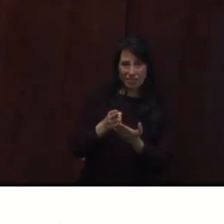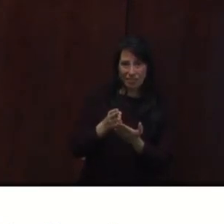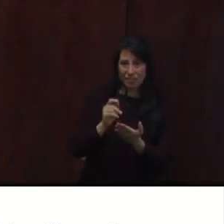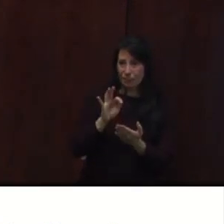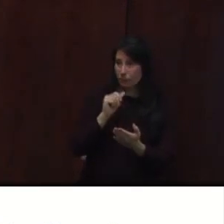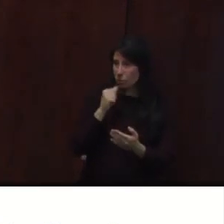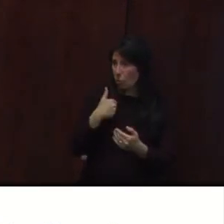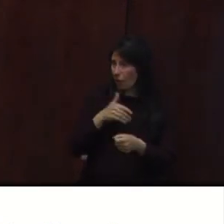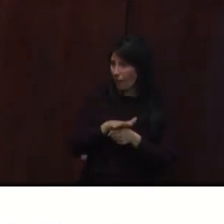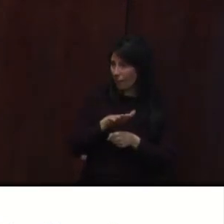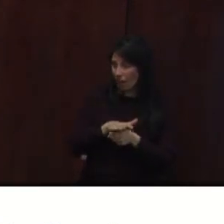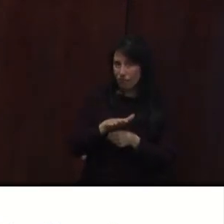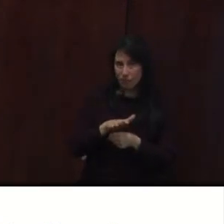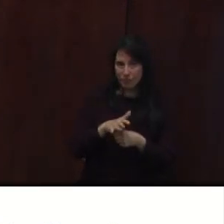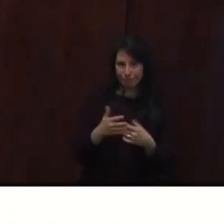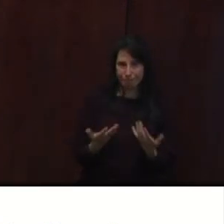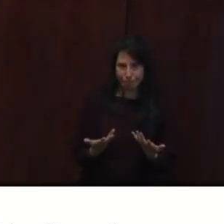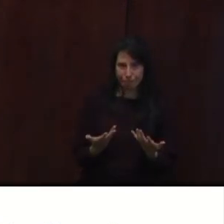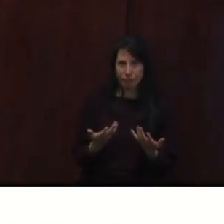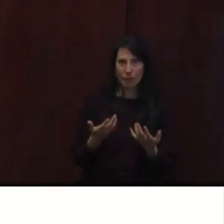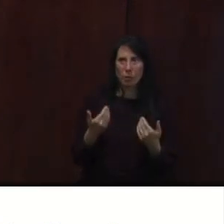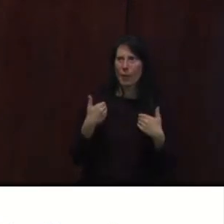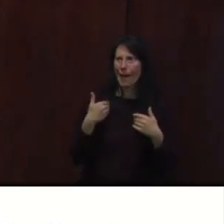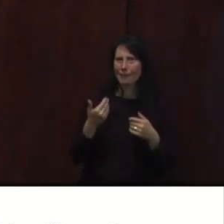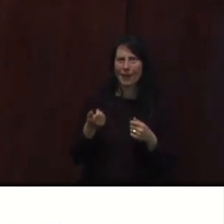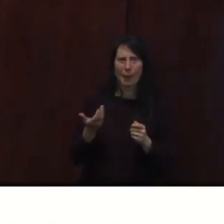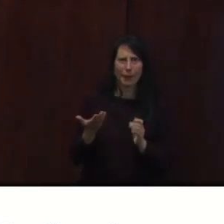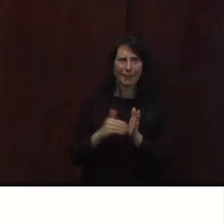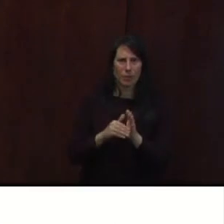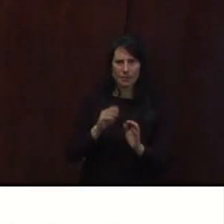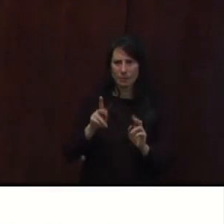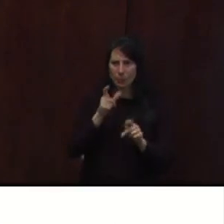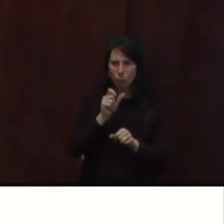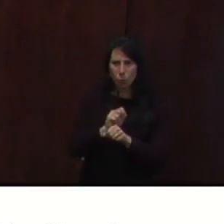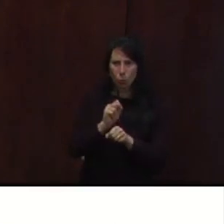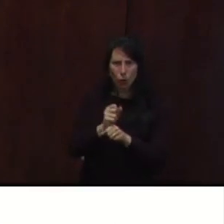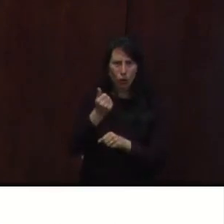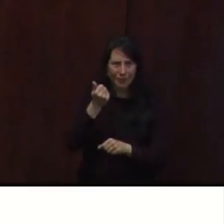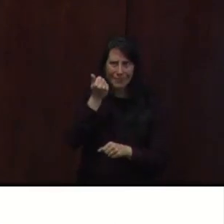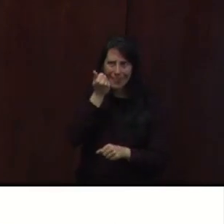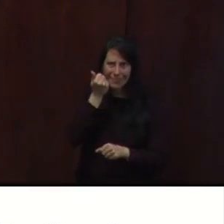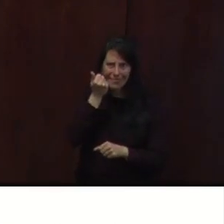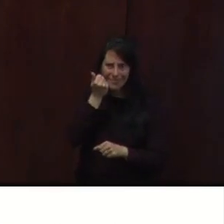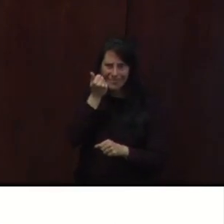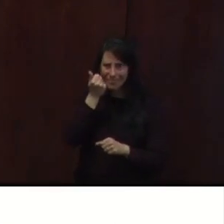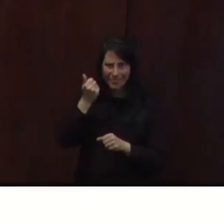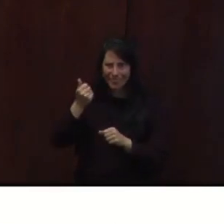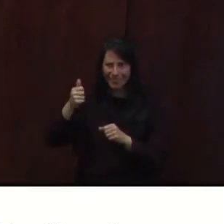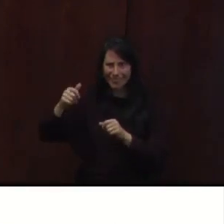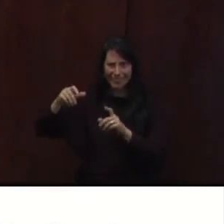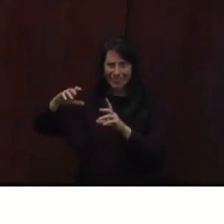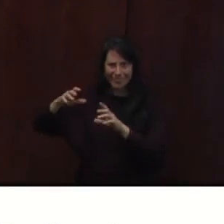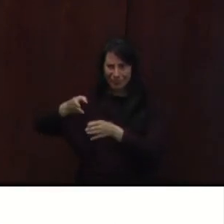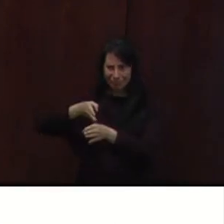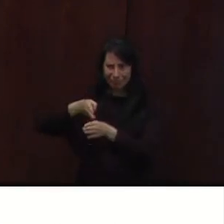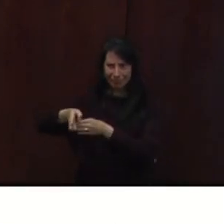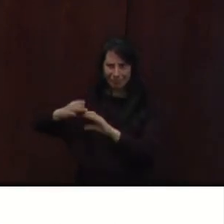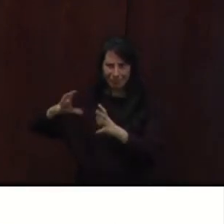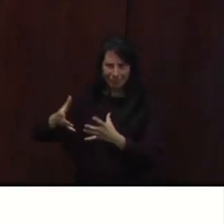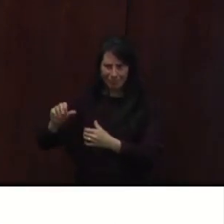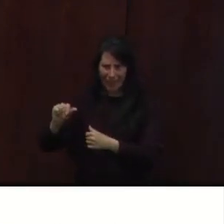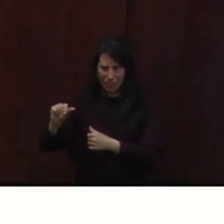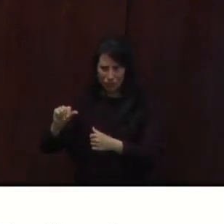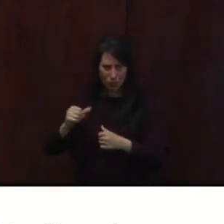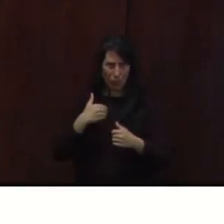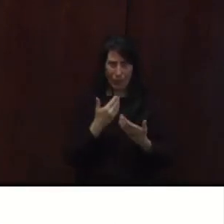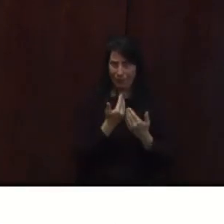thousands of people in the dental field in their offices in town, and we have 500 allotted to a health community group. So it's just